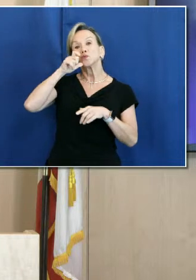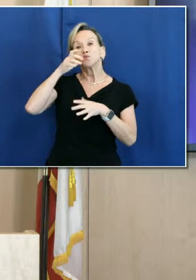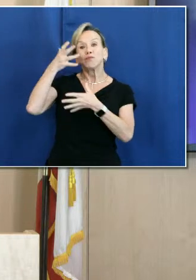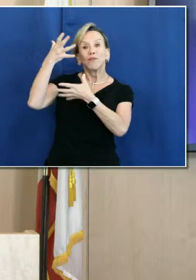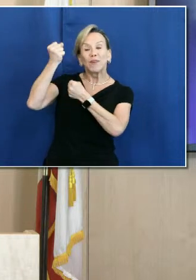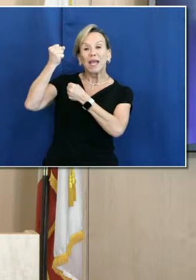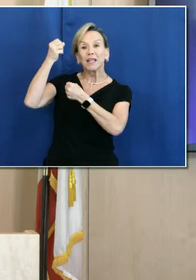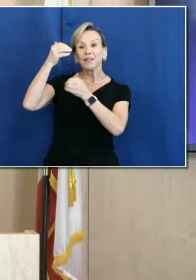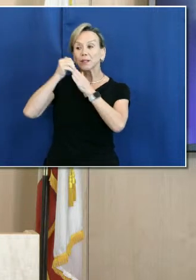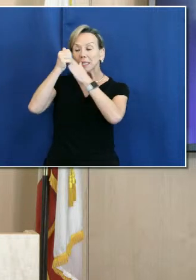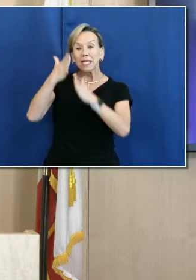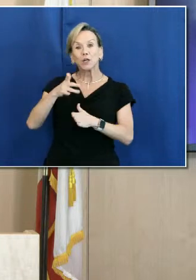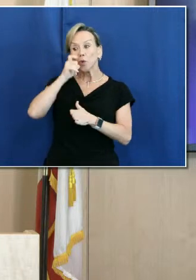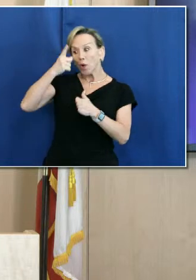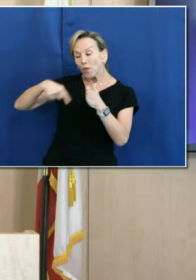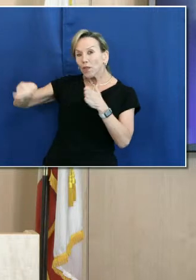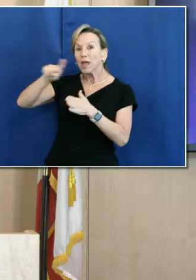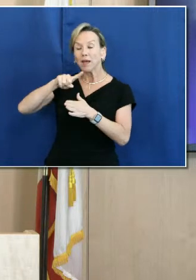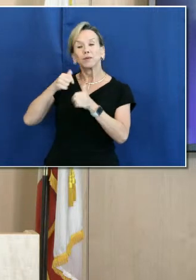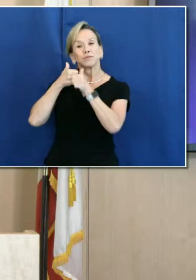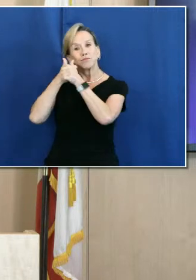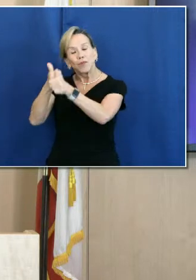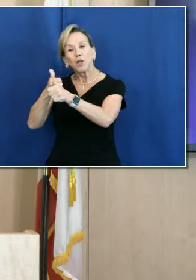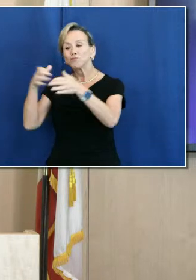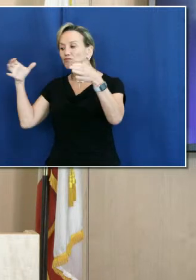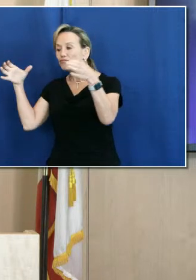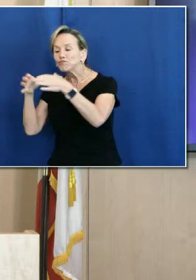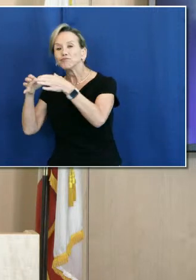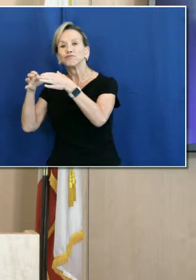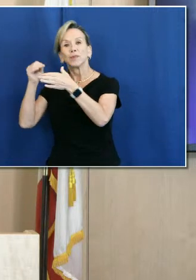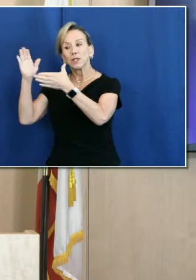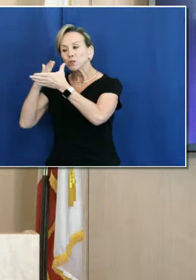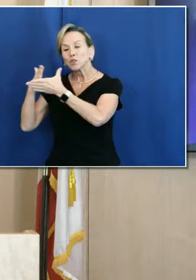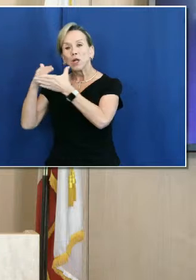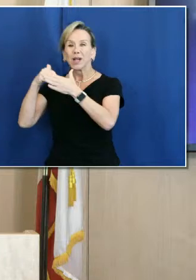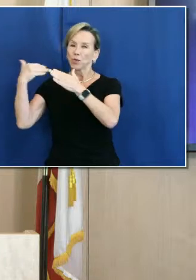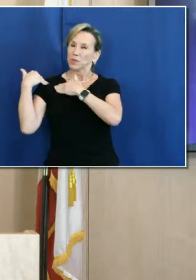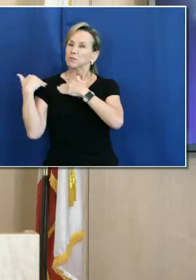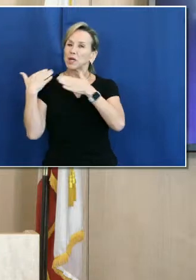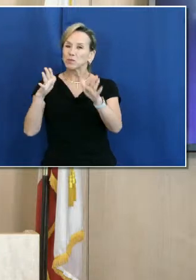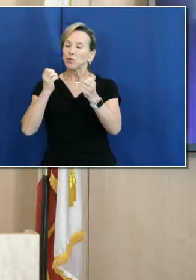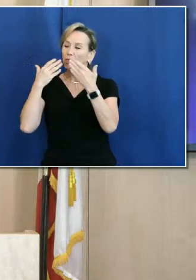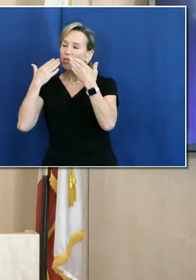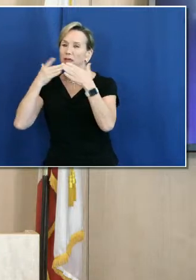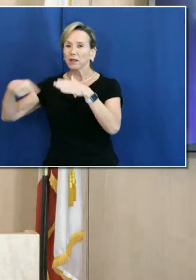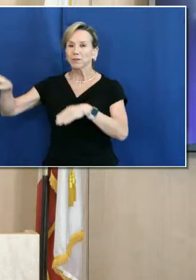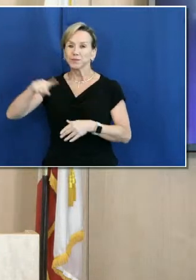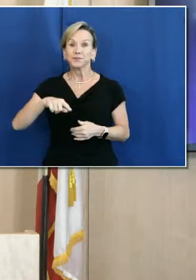who are choosing to gather and worship and share together in a responsible way. Thank you.